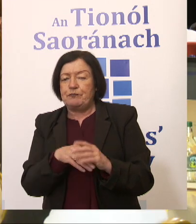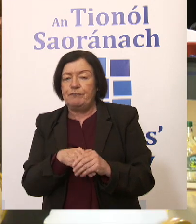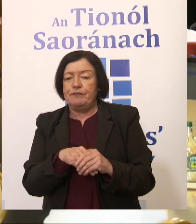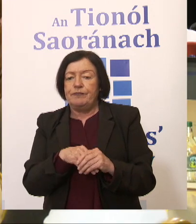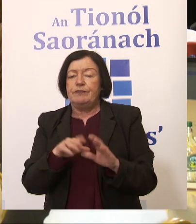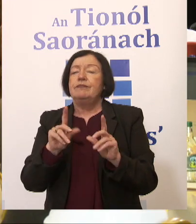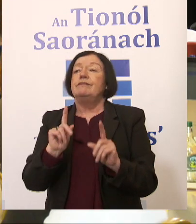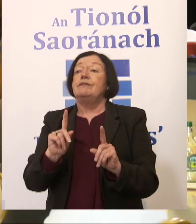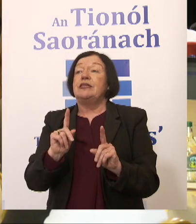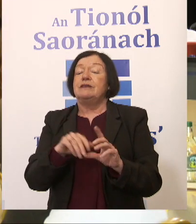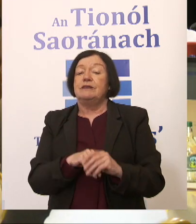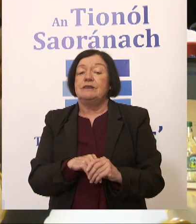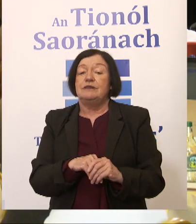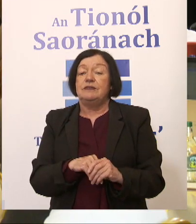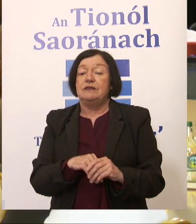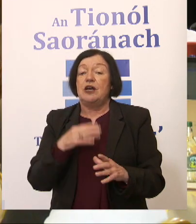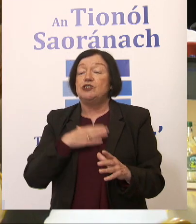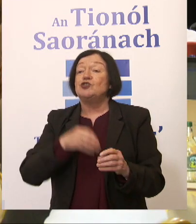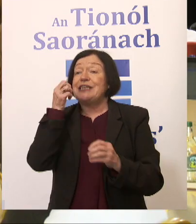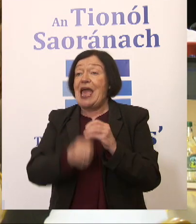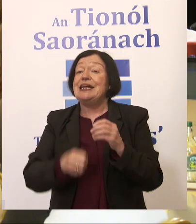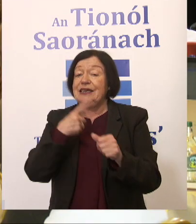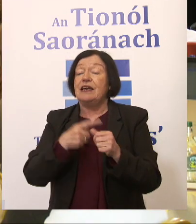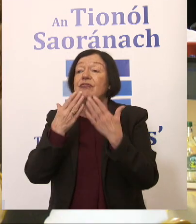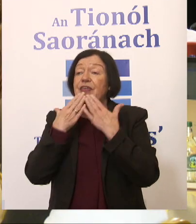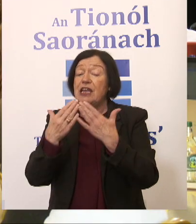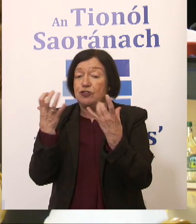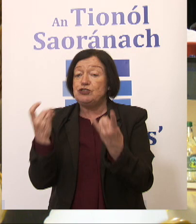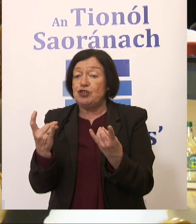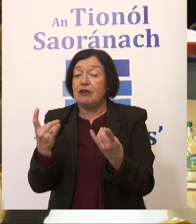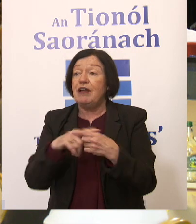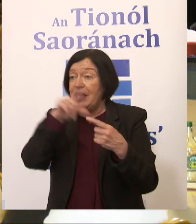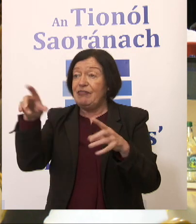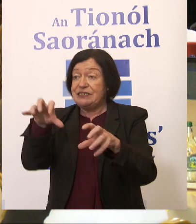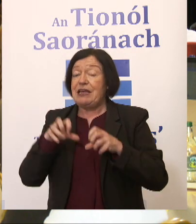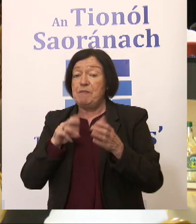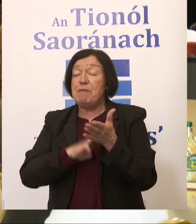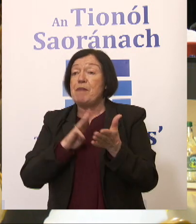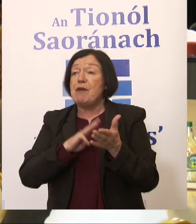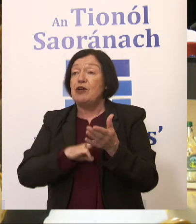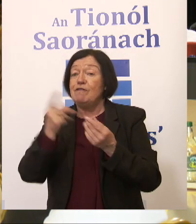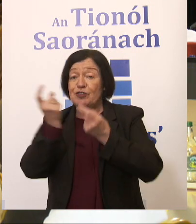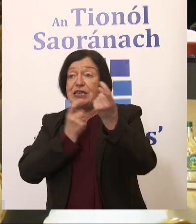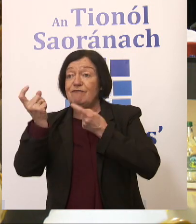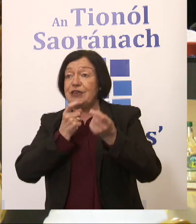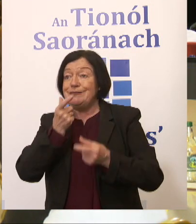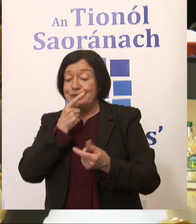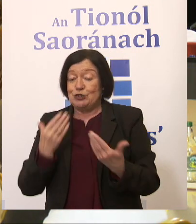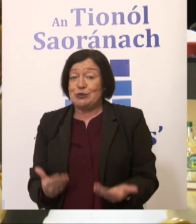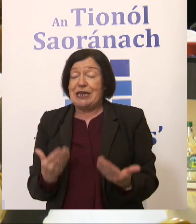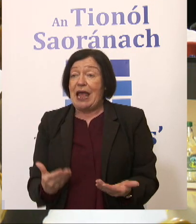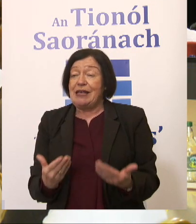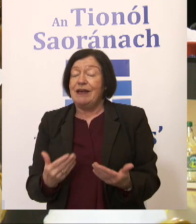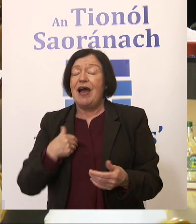So look, I'll just conclude by again thanking the Chair and the Assembly members for the invitation to speak with you today.